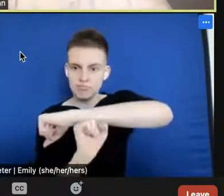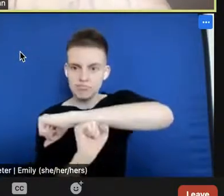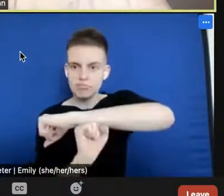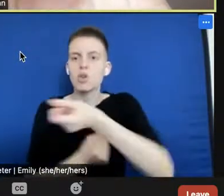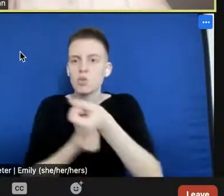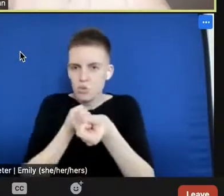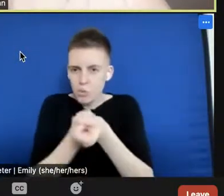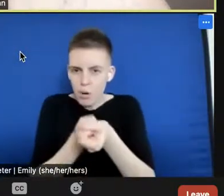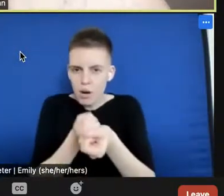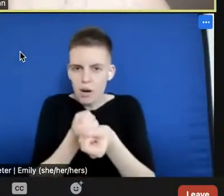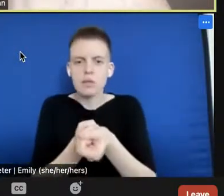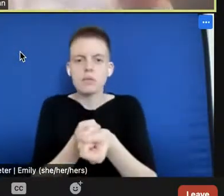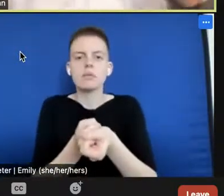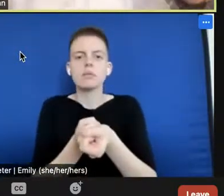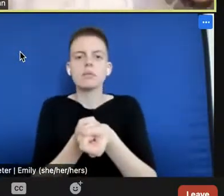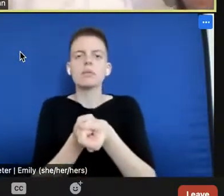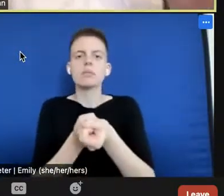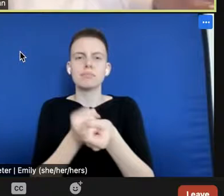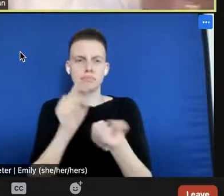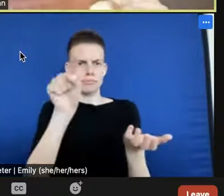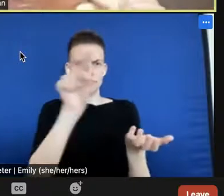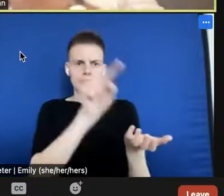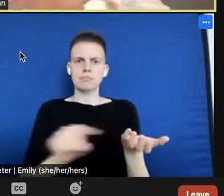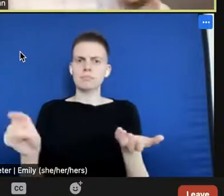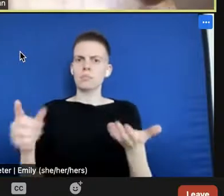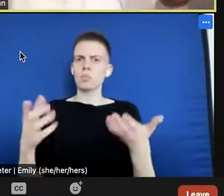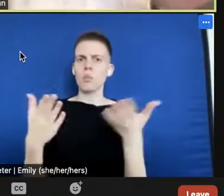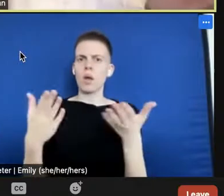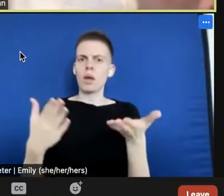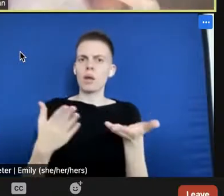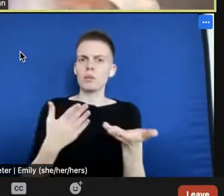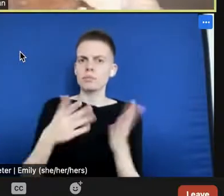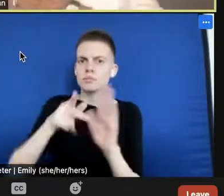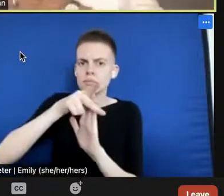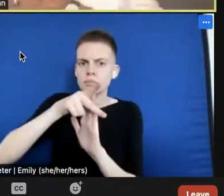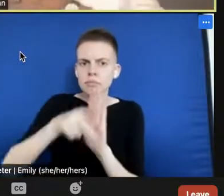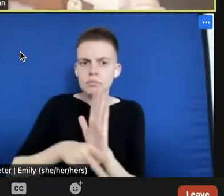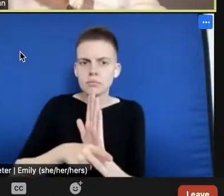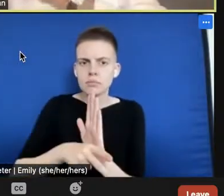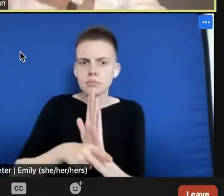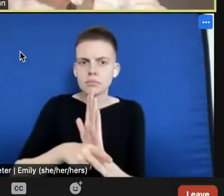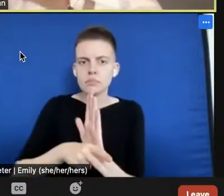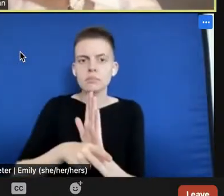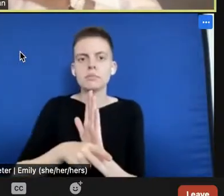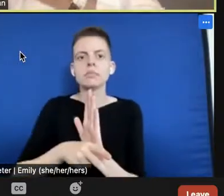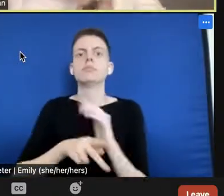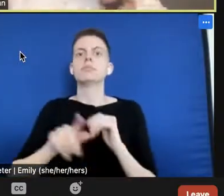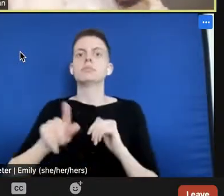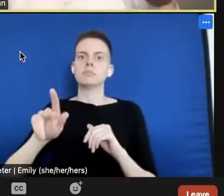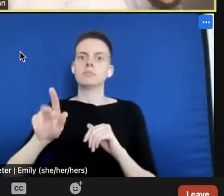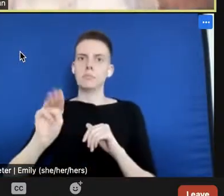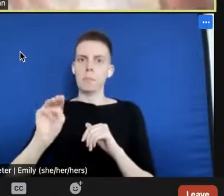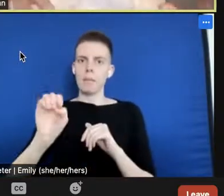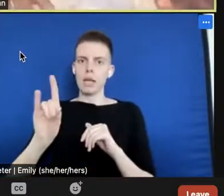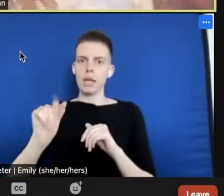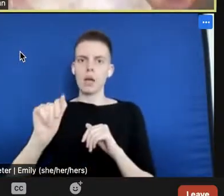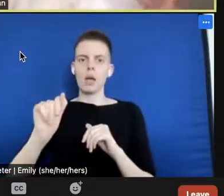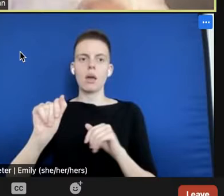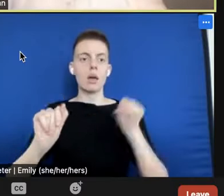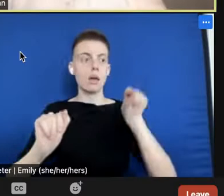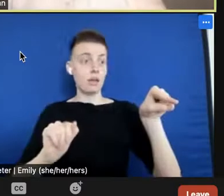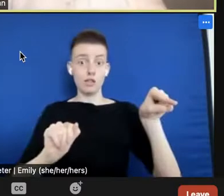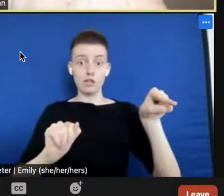the principle here is that we need to get across, we need to use this media as the bridge between the